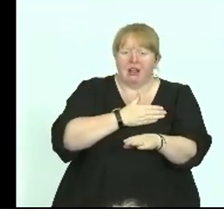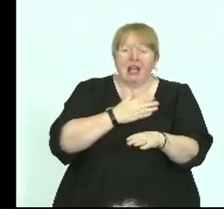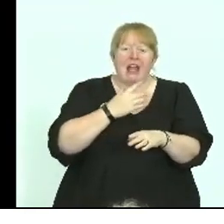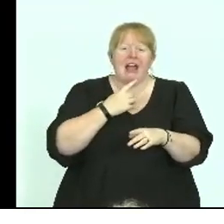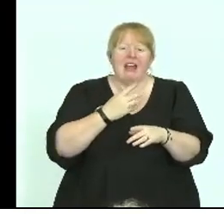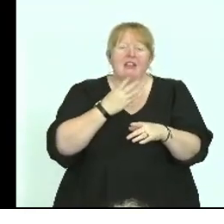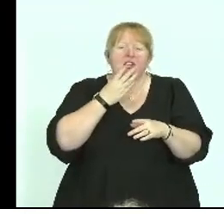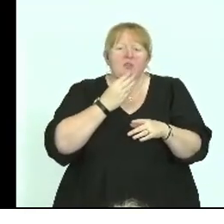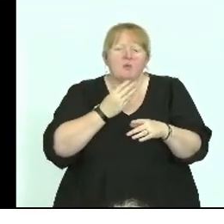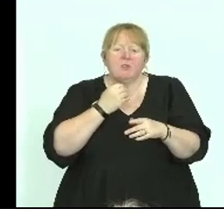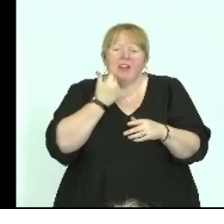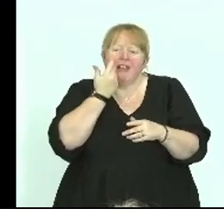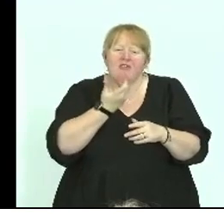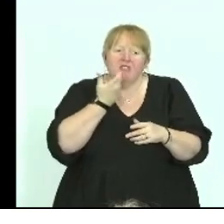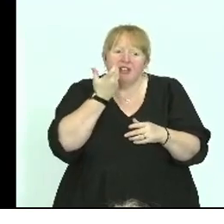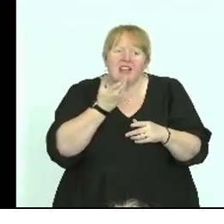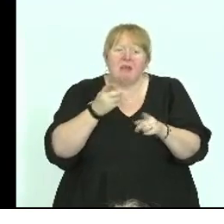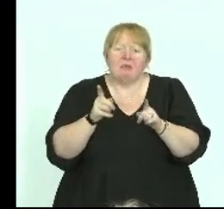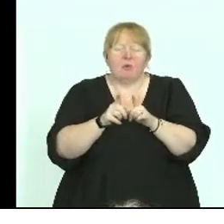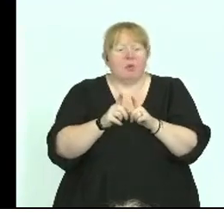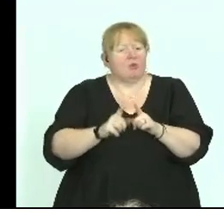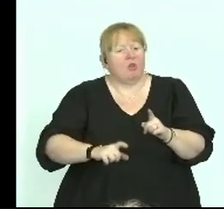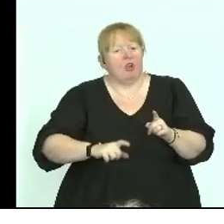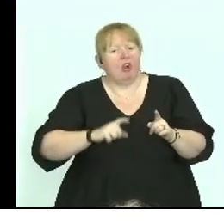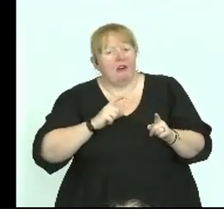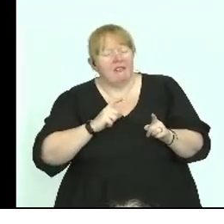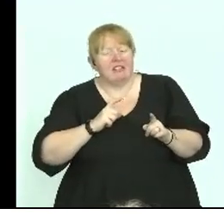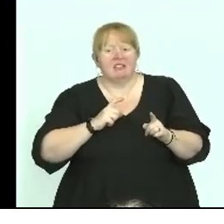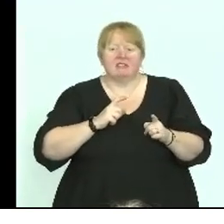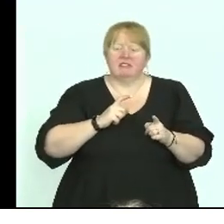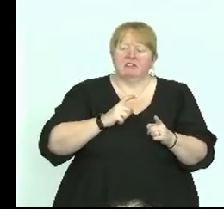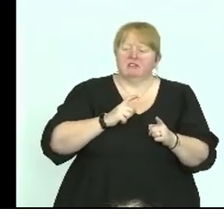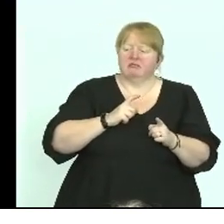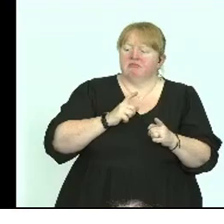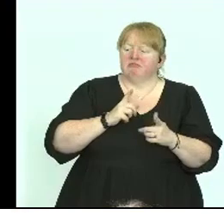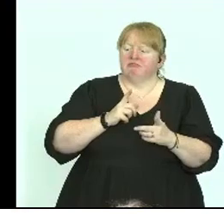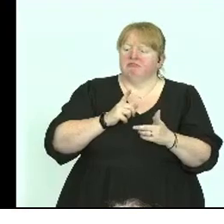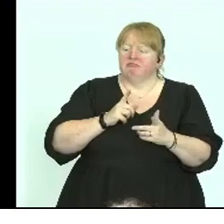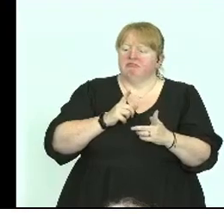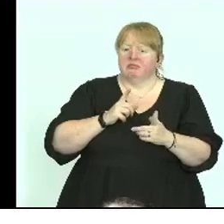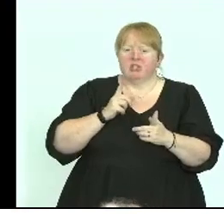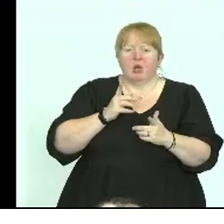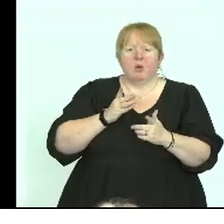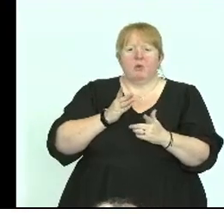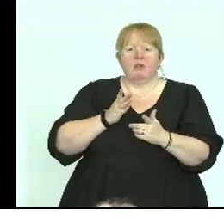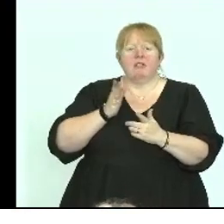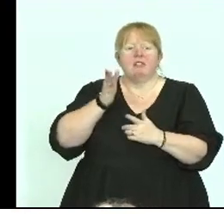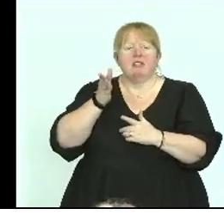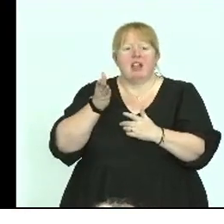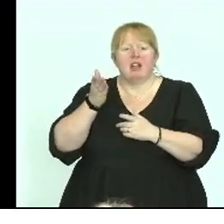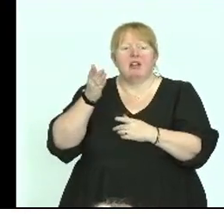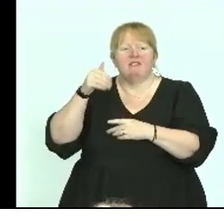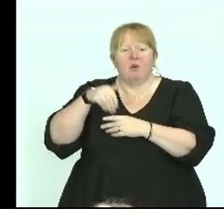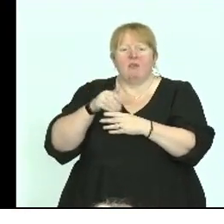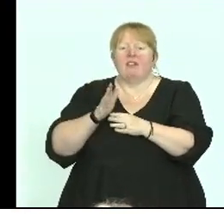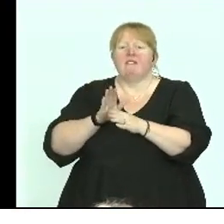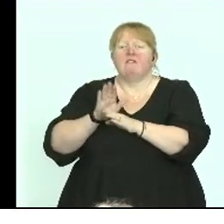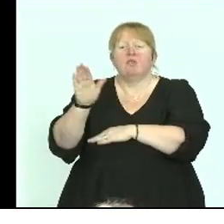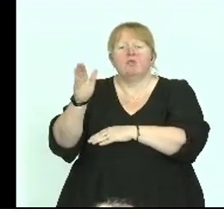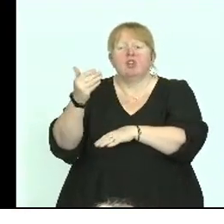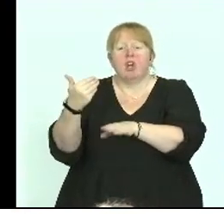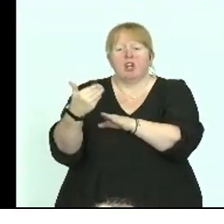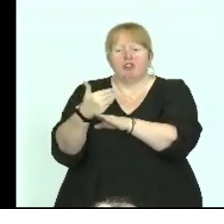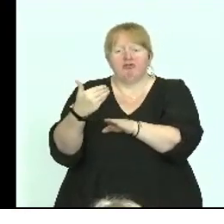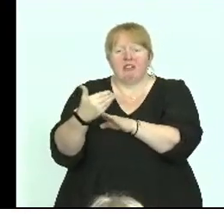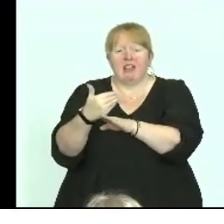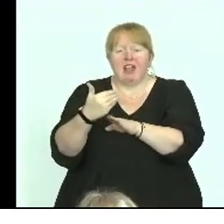familiar with, and something they have the confidence to go into their future careers in already knowing